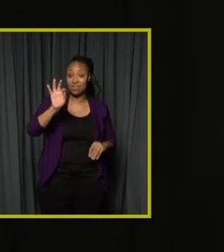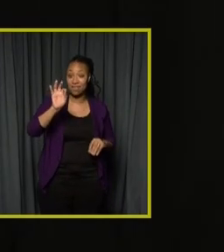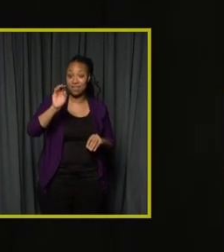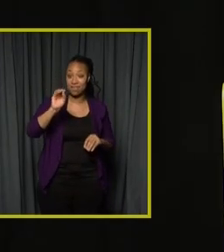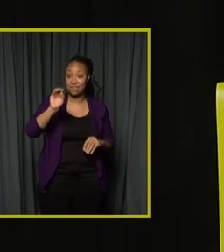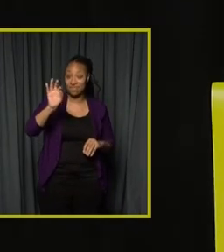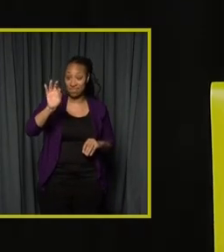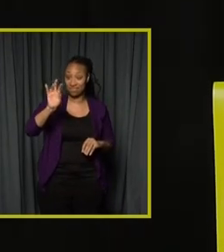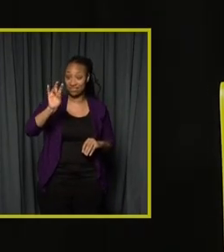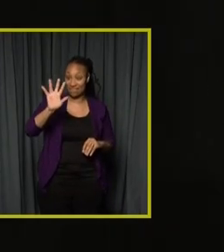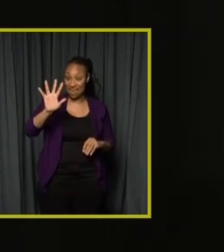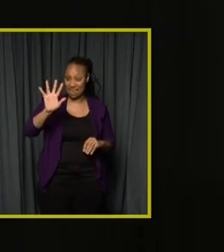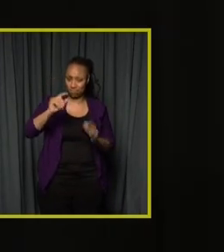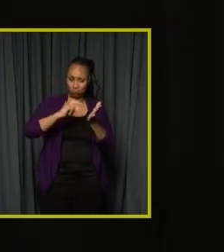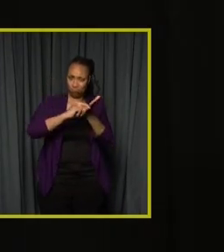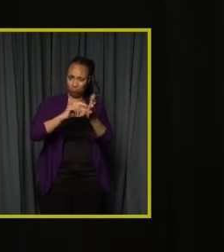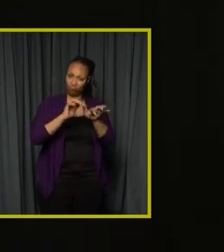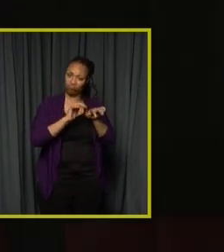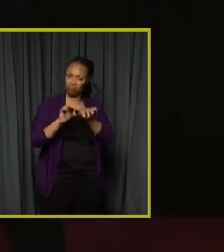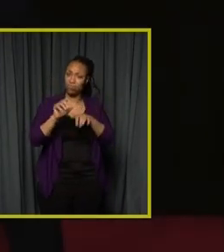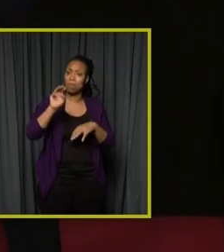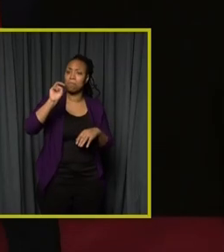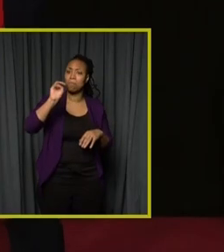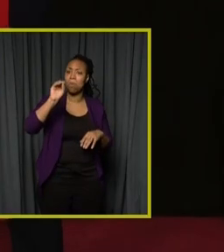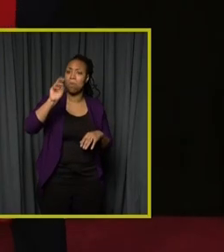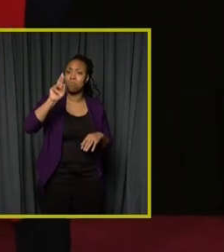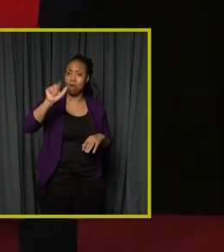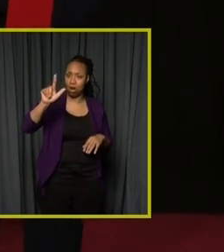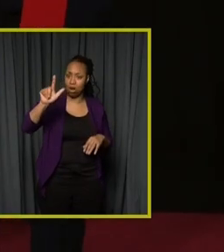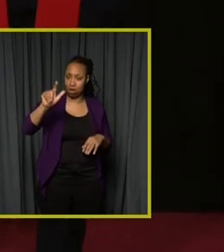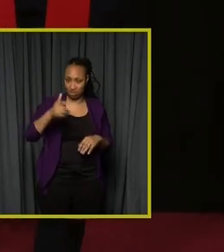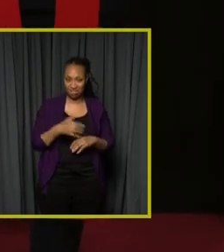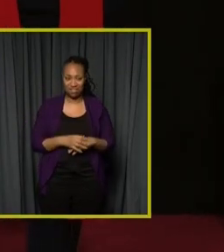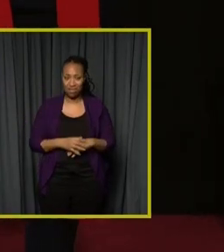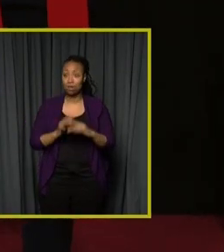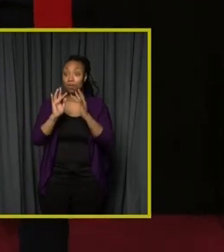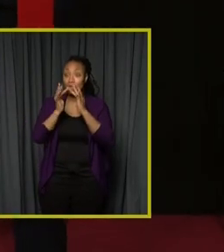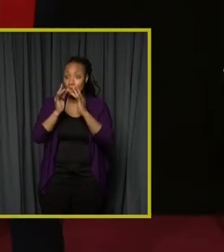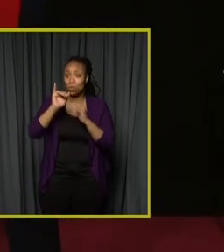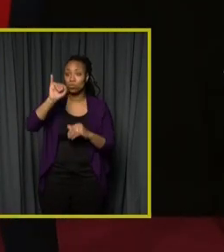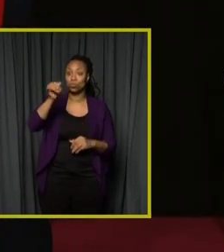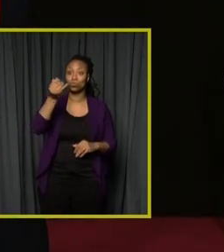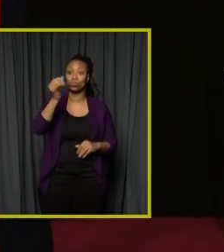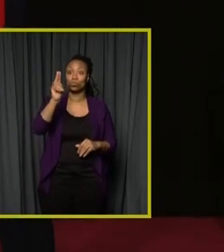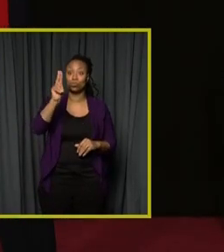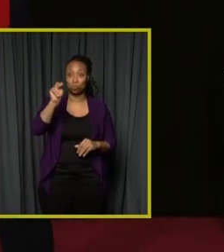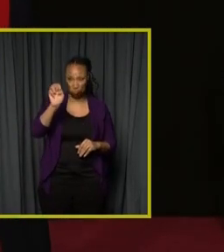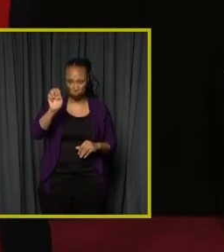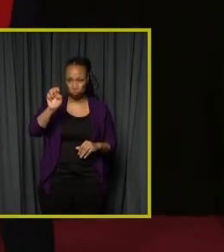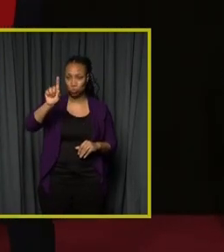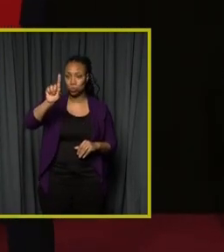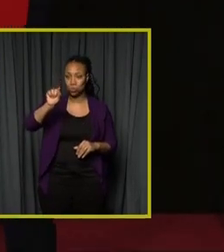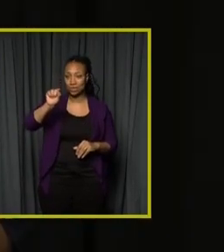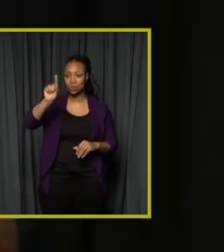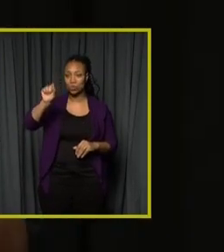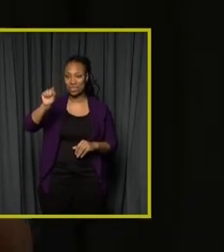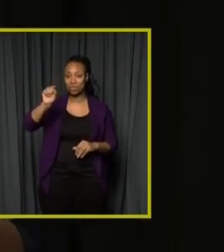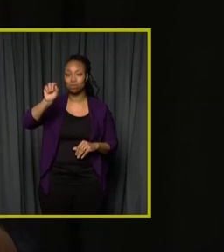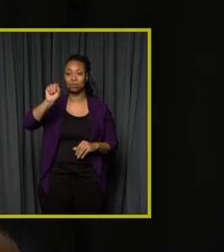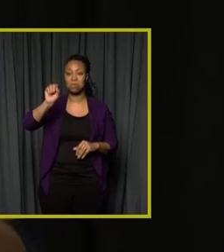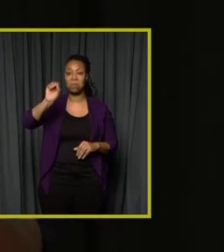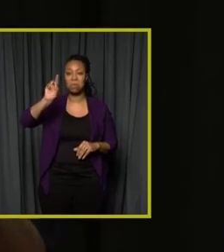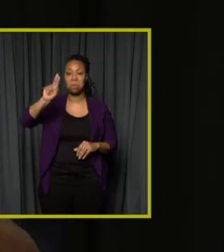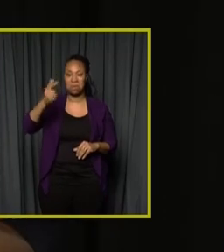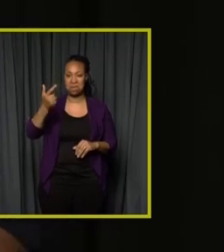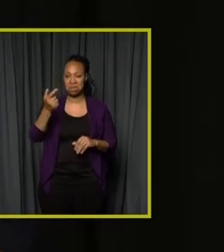June2020.org. Thank you, Pastor Petty. I'm proud to stand with you today, welcoming the